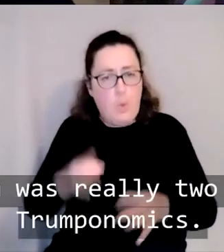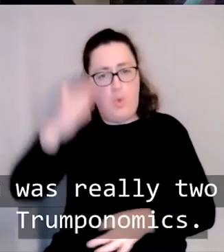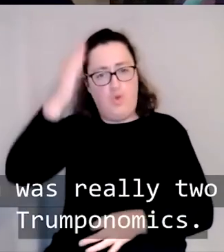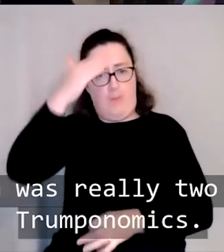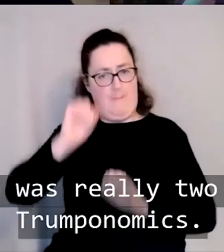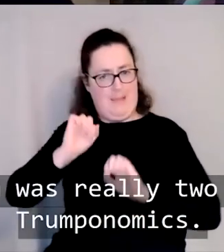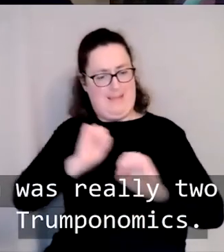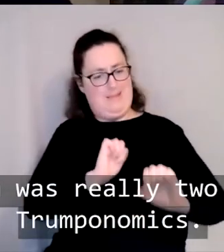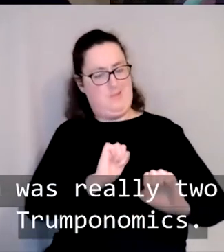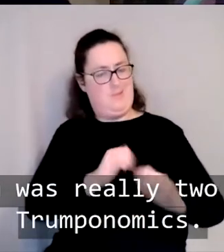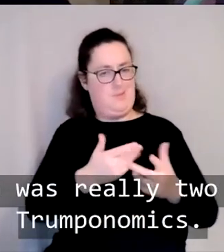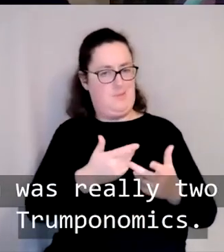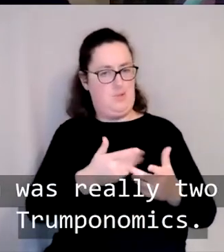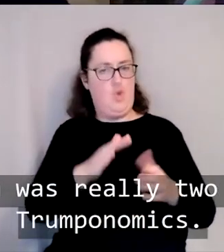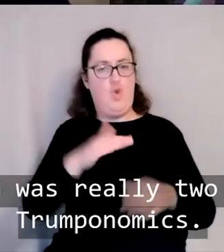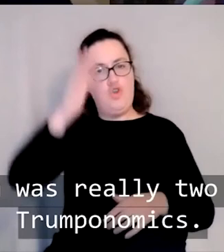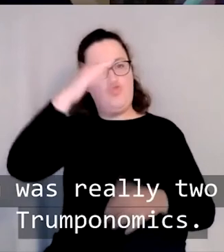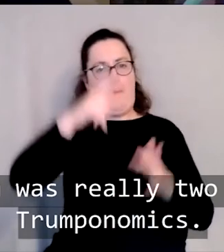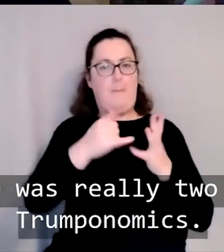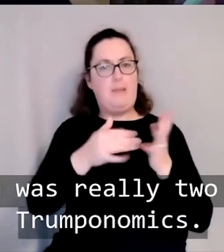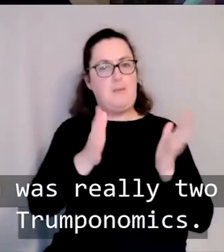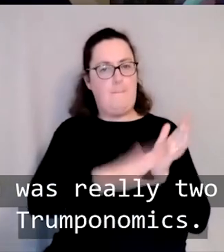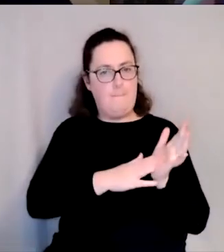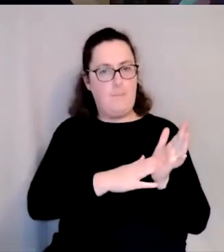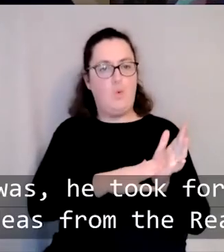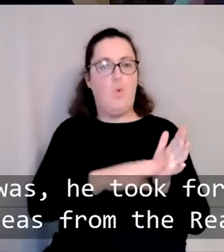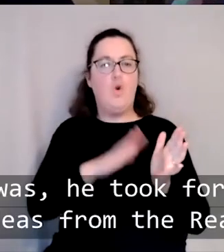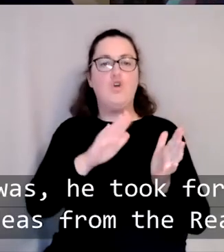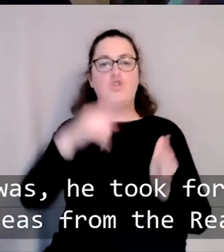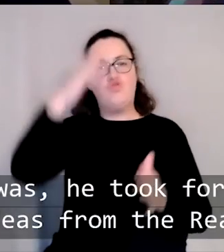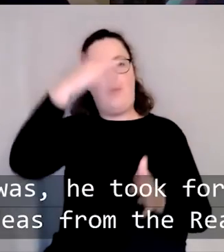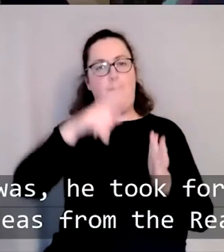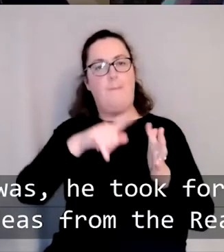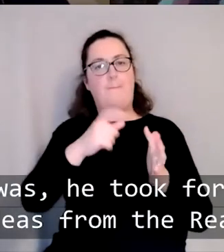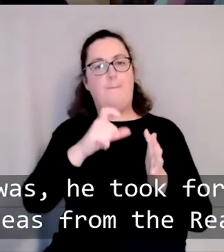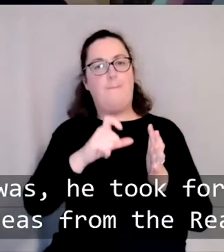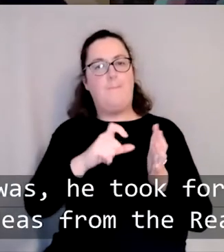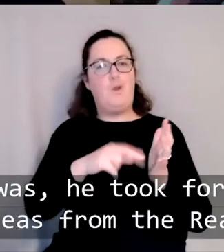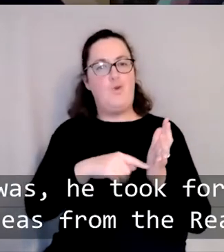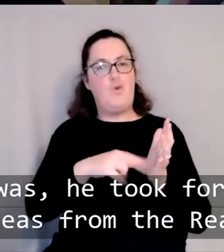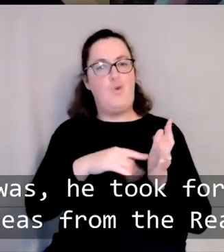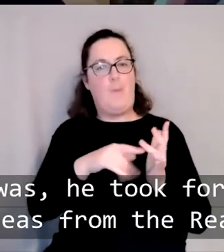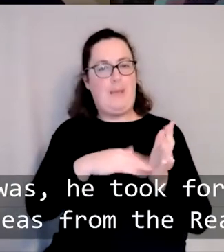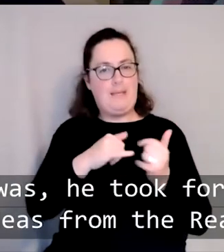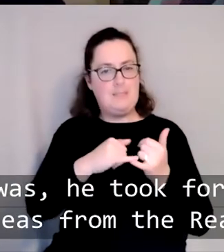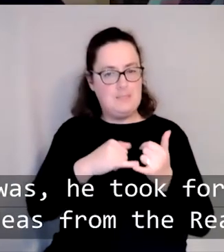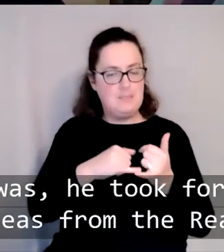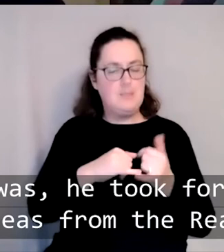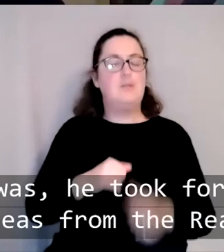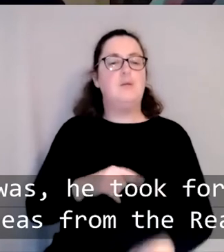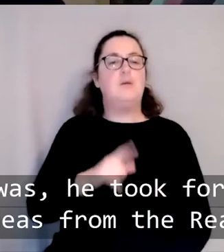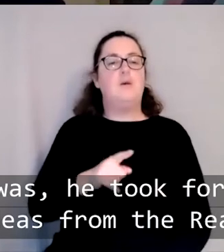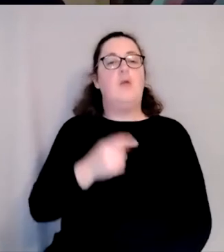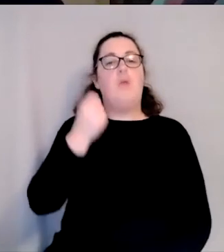So Trumpism was really two things, Trumponomics. The first was he took forward a lot of the ideas from